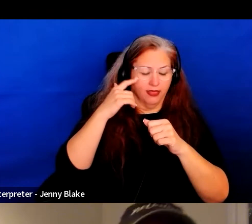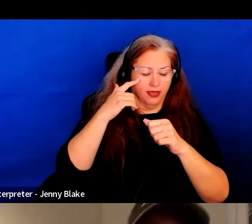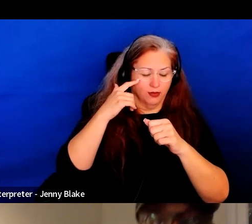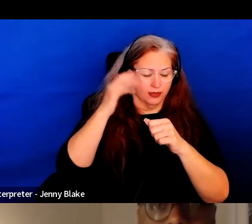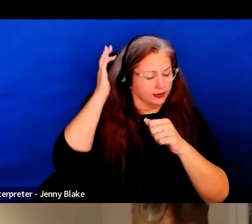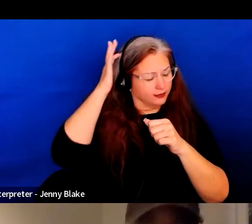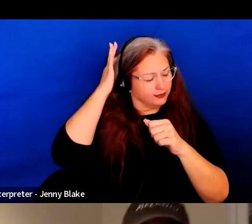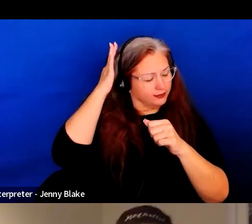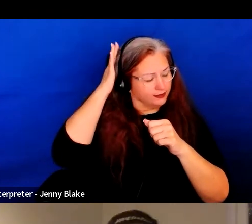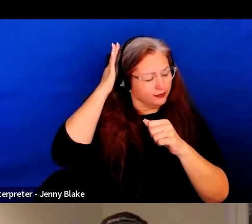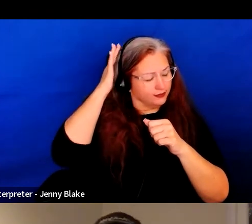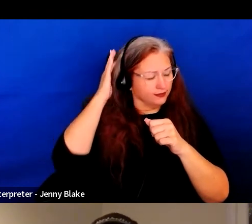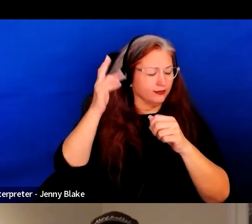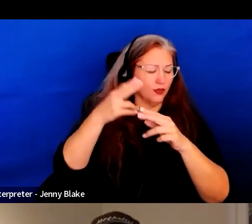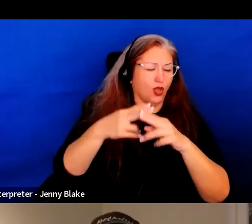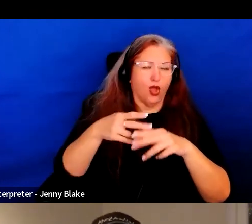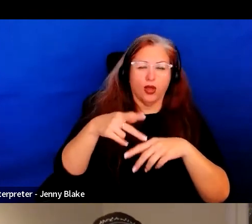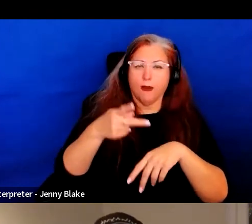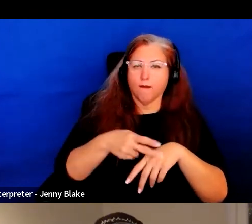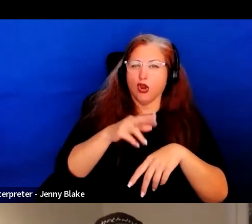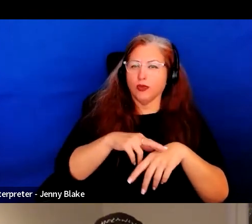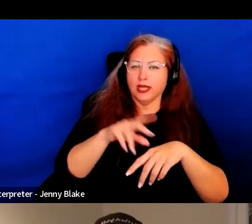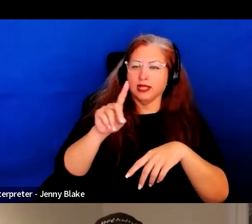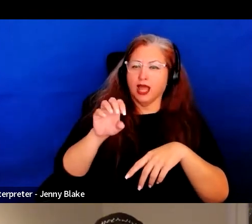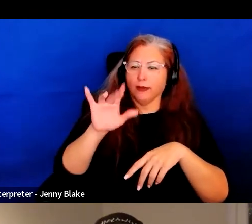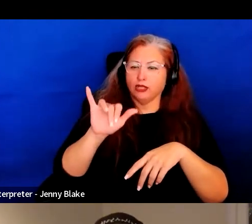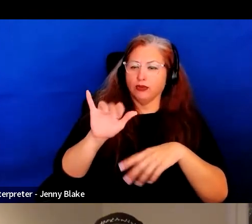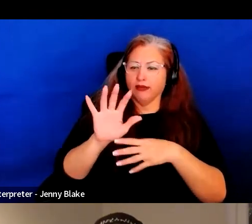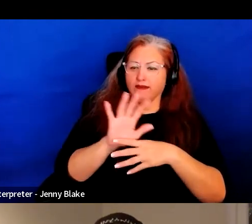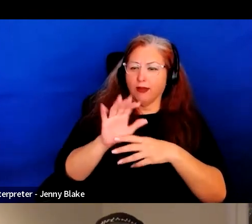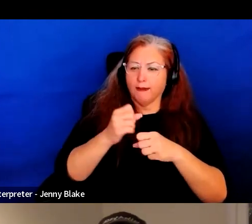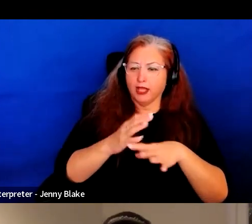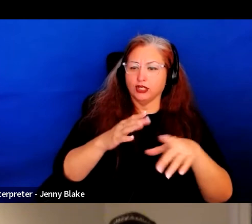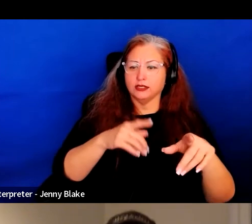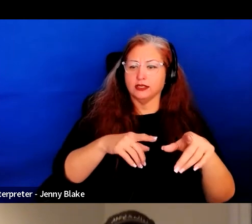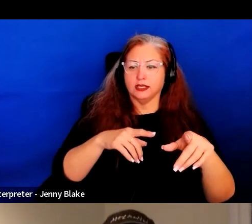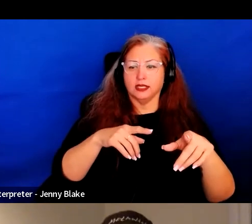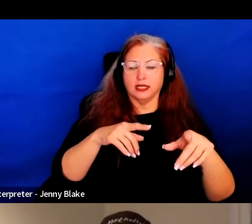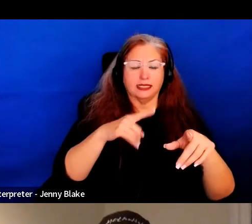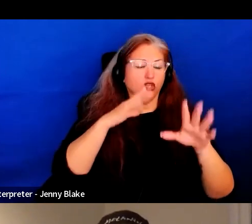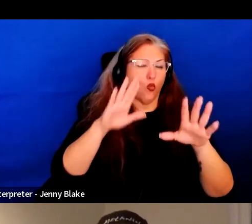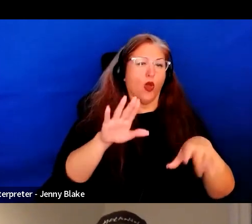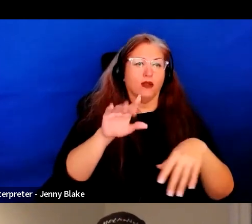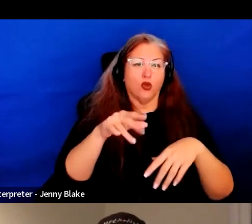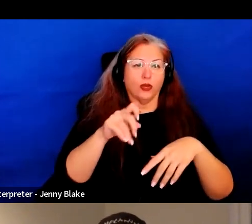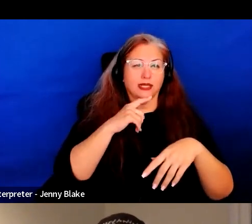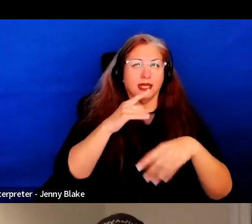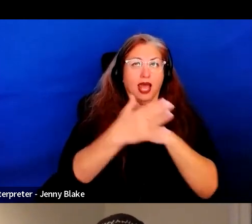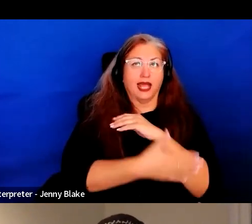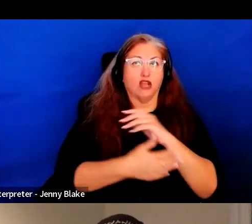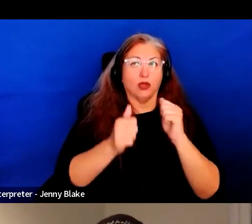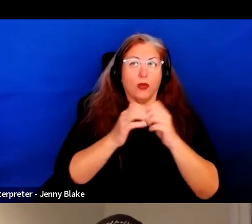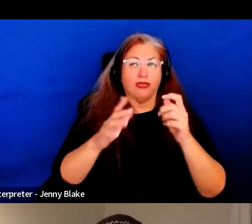a group called Puerto Rican Documentary Filmmakers, and they said it was a wonderful quote that said, "A country